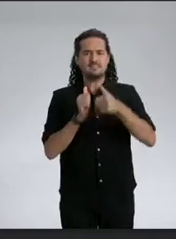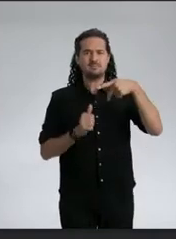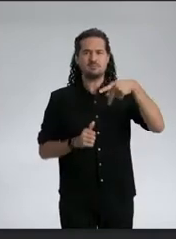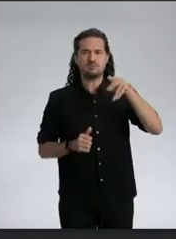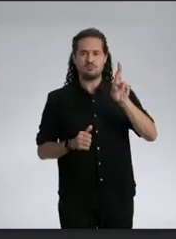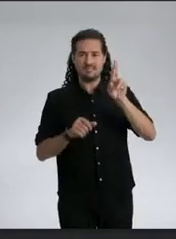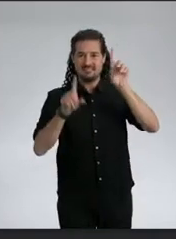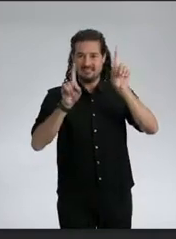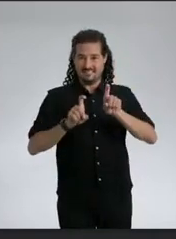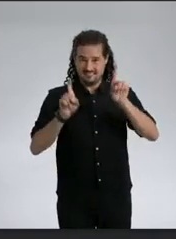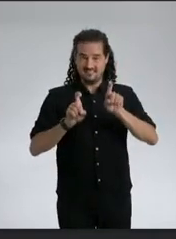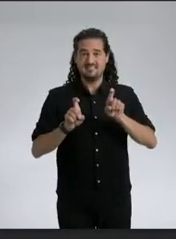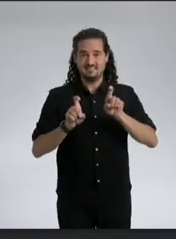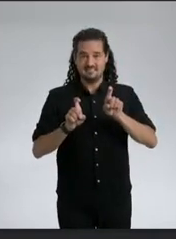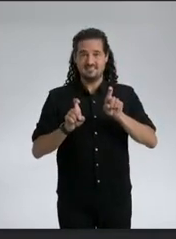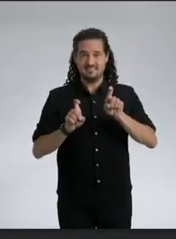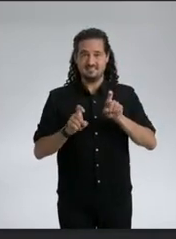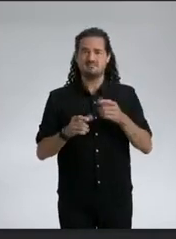now.